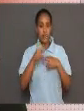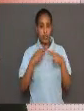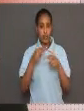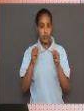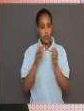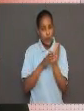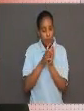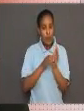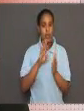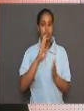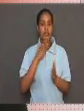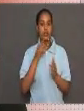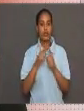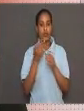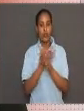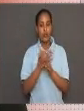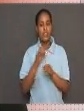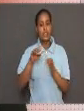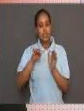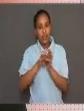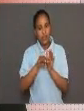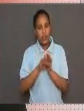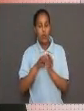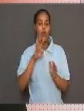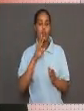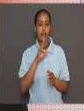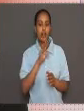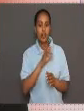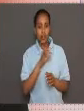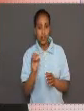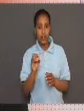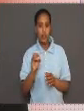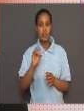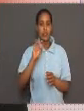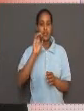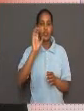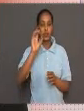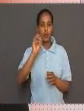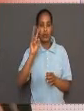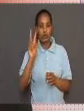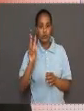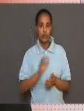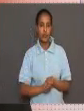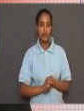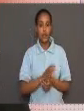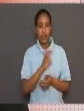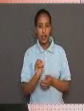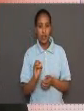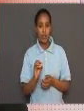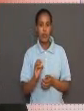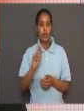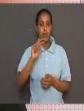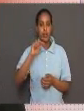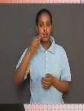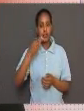with weak bases to form salt, water, and carbon dioxide, and with